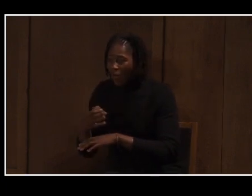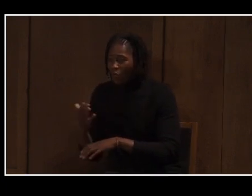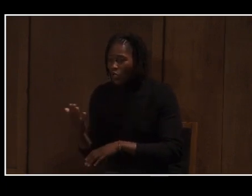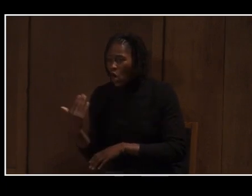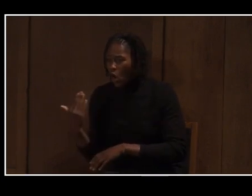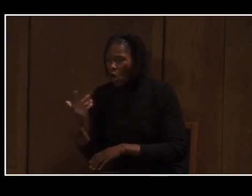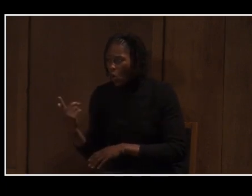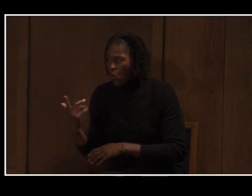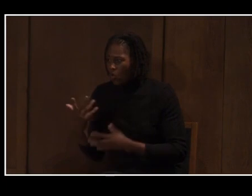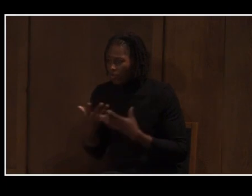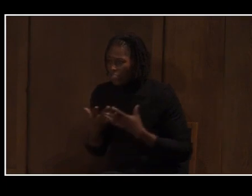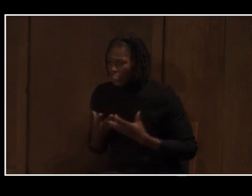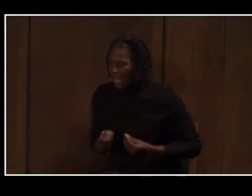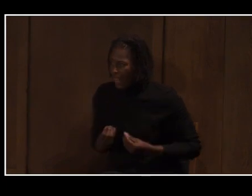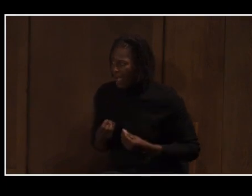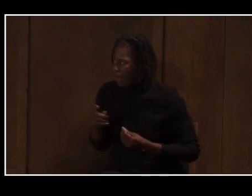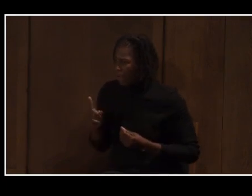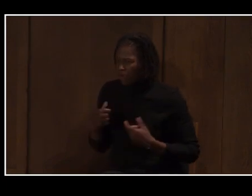remarkable.